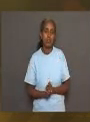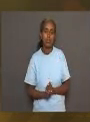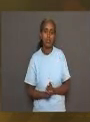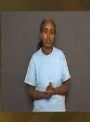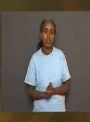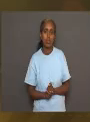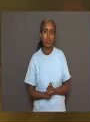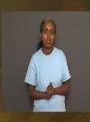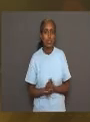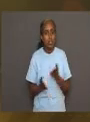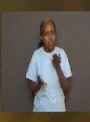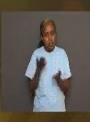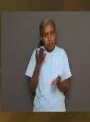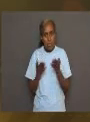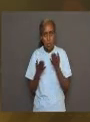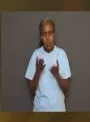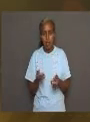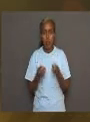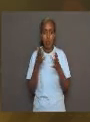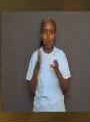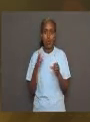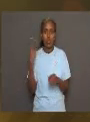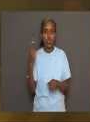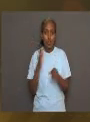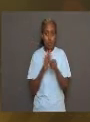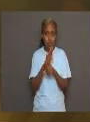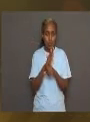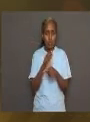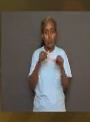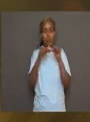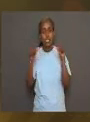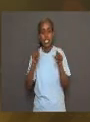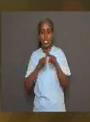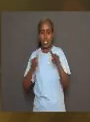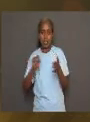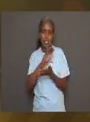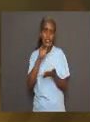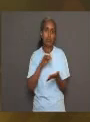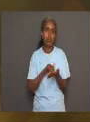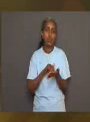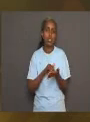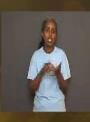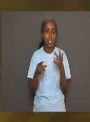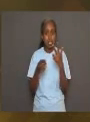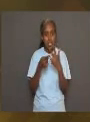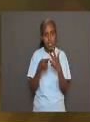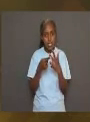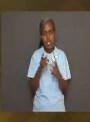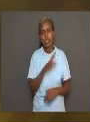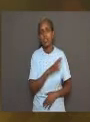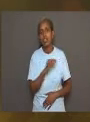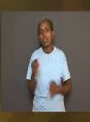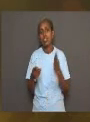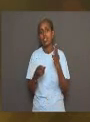values. It might be more useful to measure the difference between the third